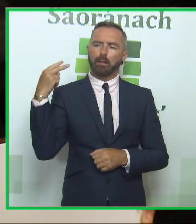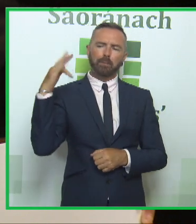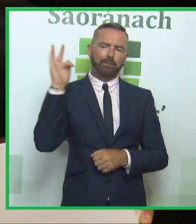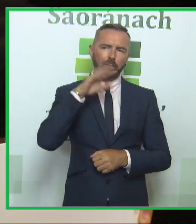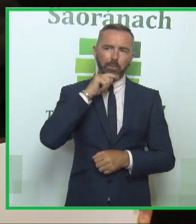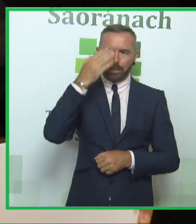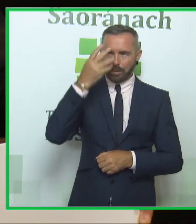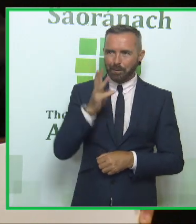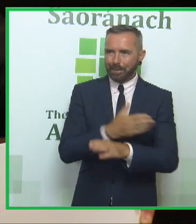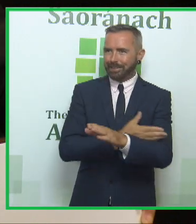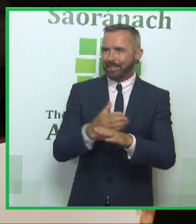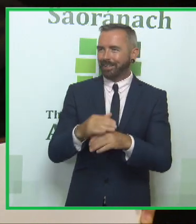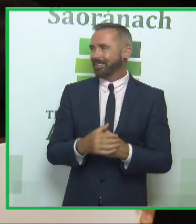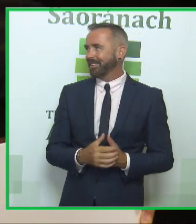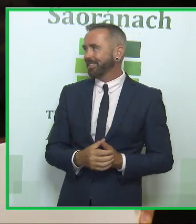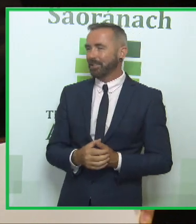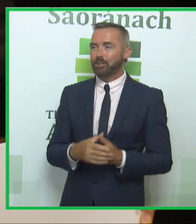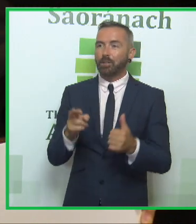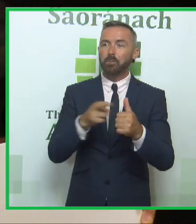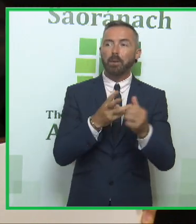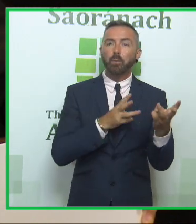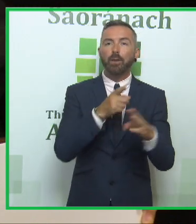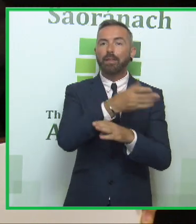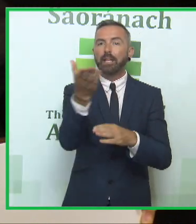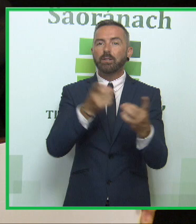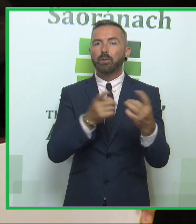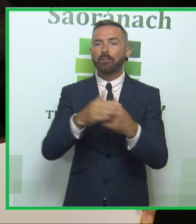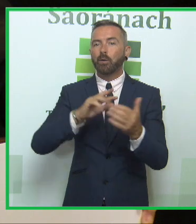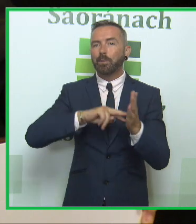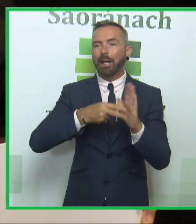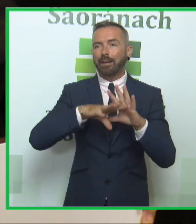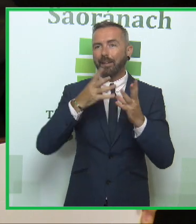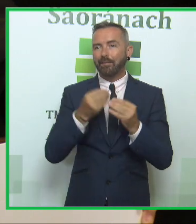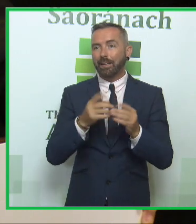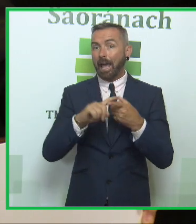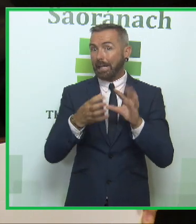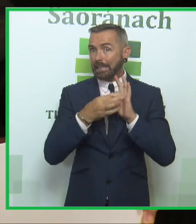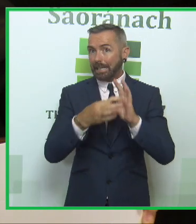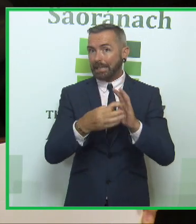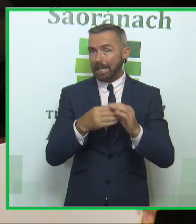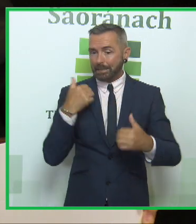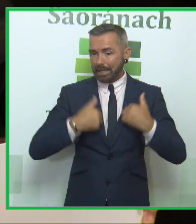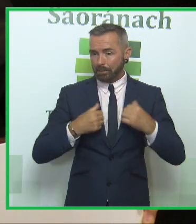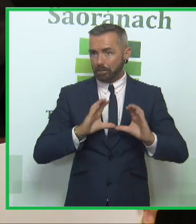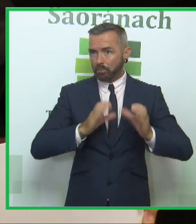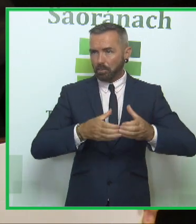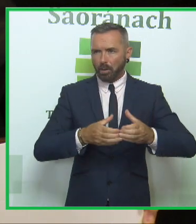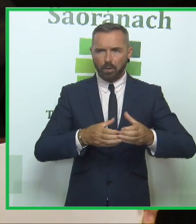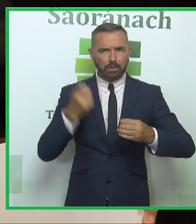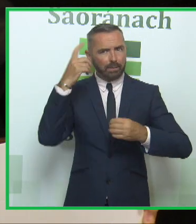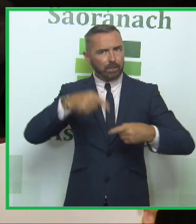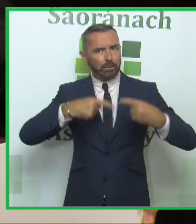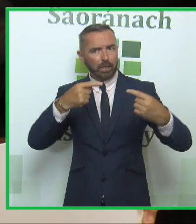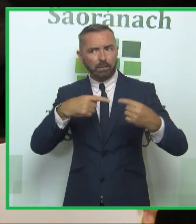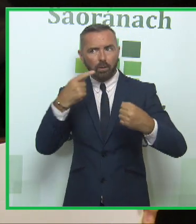will. No, the preparation, the work they do in terms of planning and preparation and engaging with stakeholders. One of the hardest challenges they always